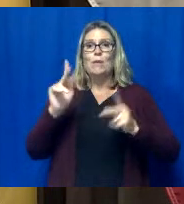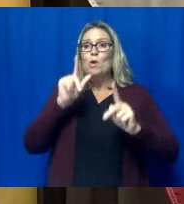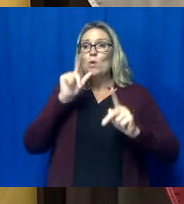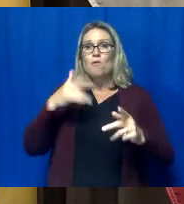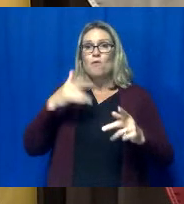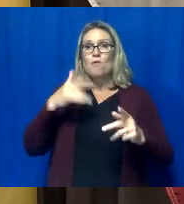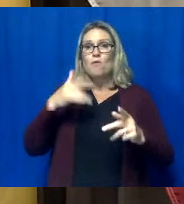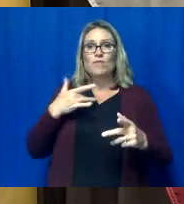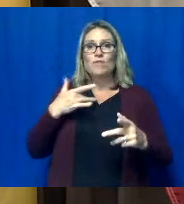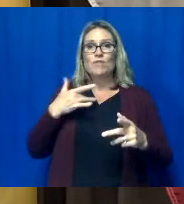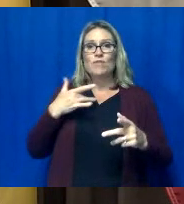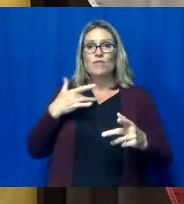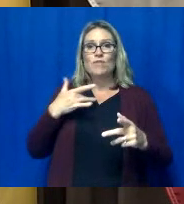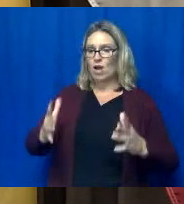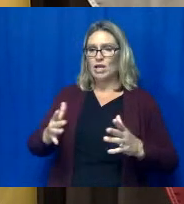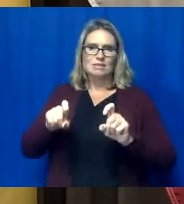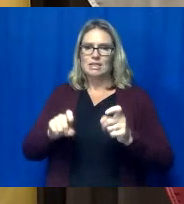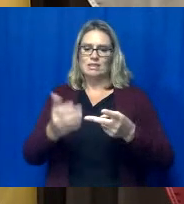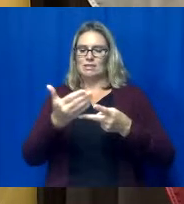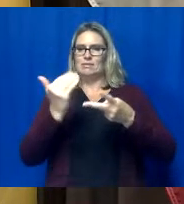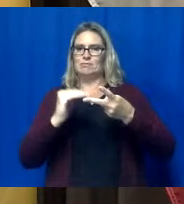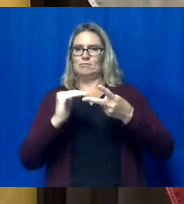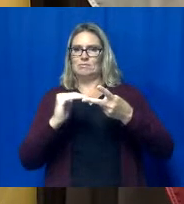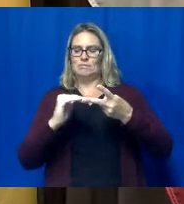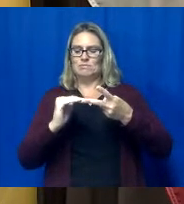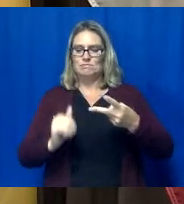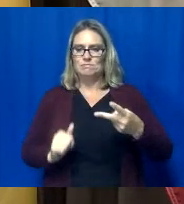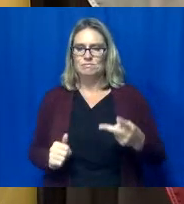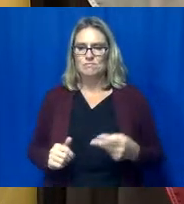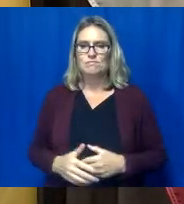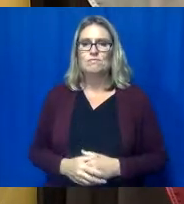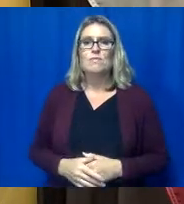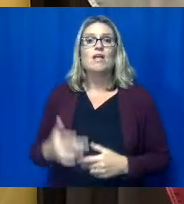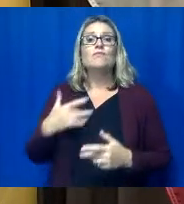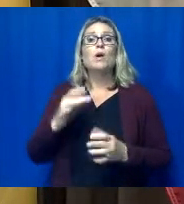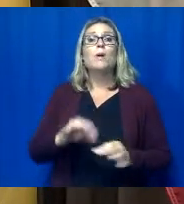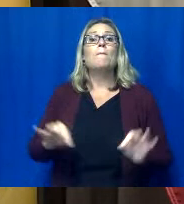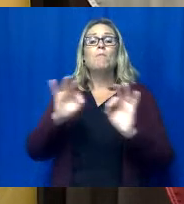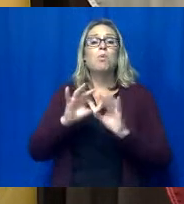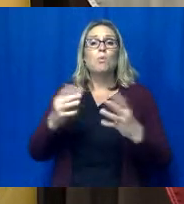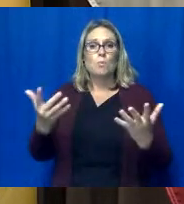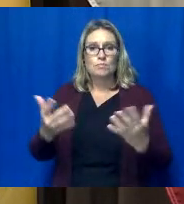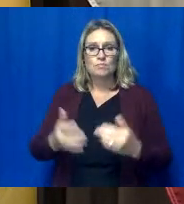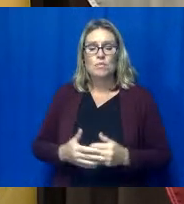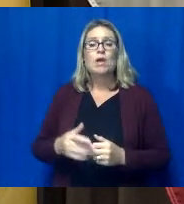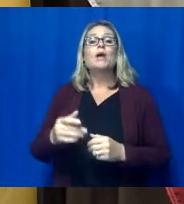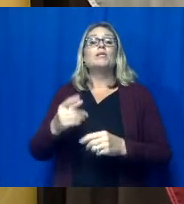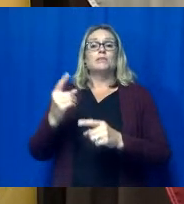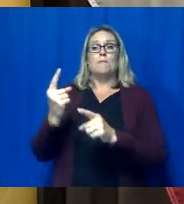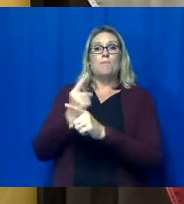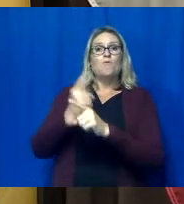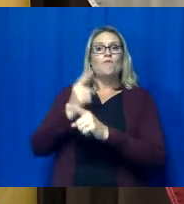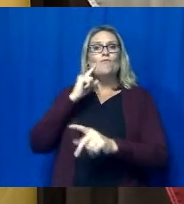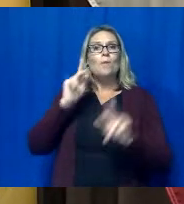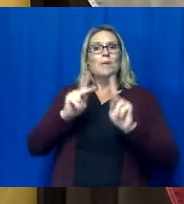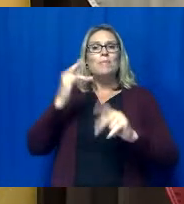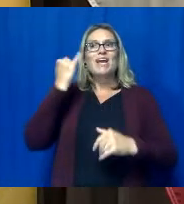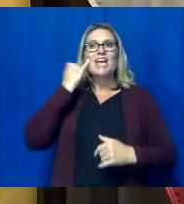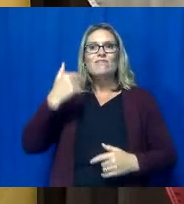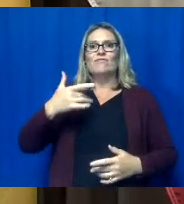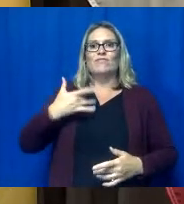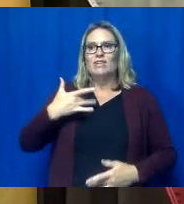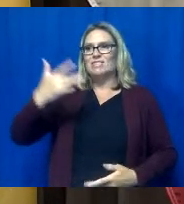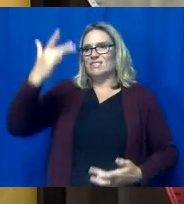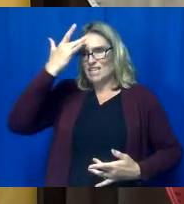first principle, is that testing is most appropriate for people with symptoms.